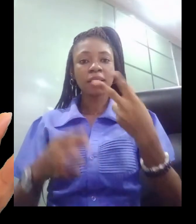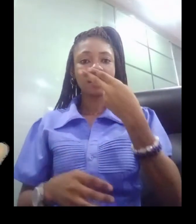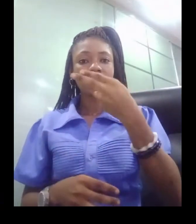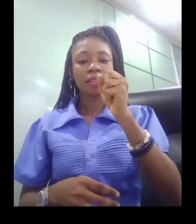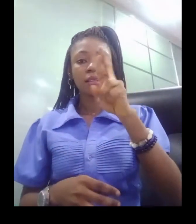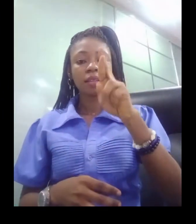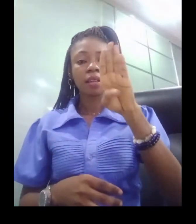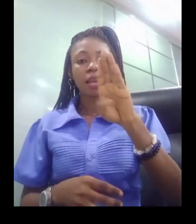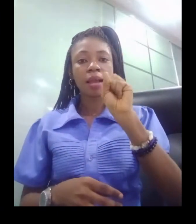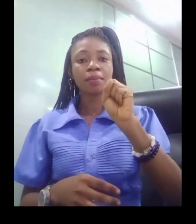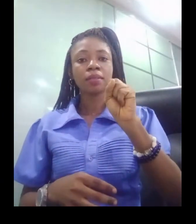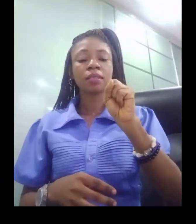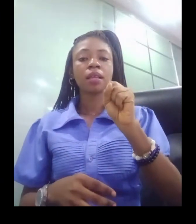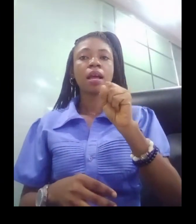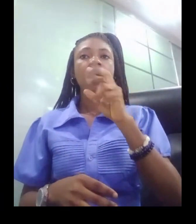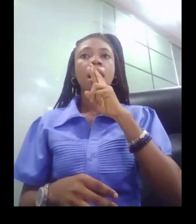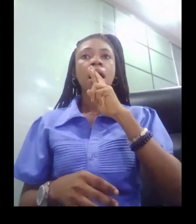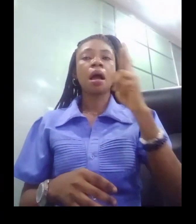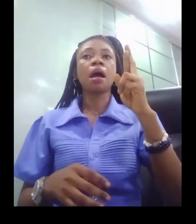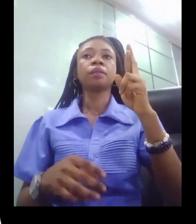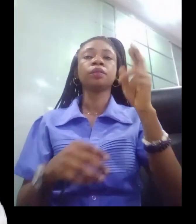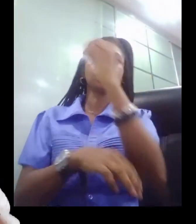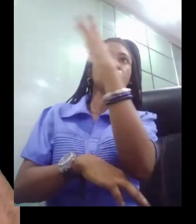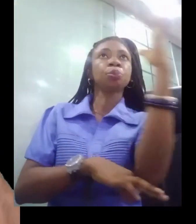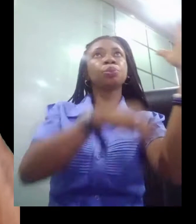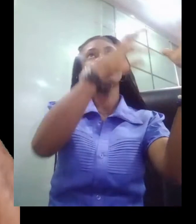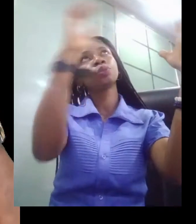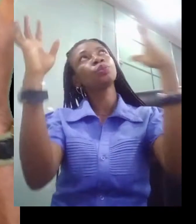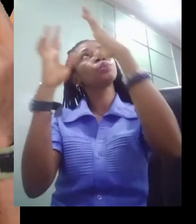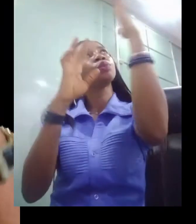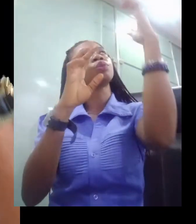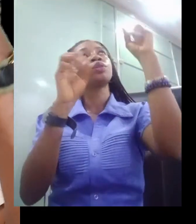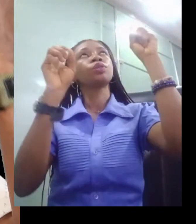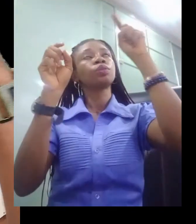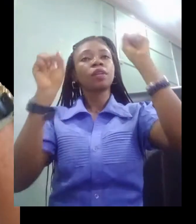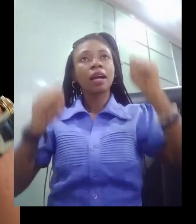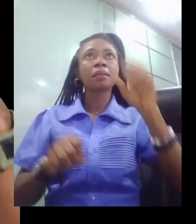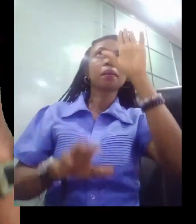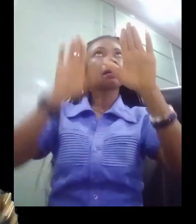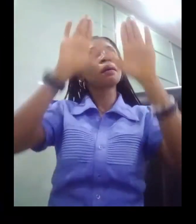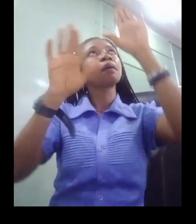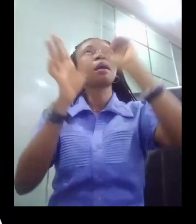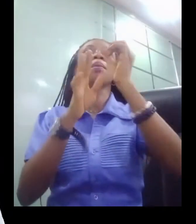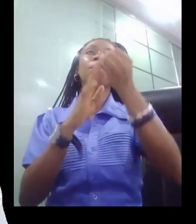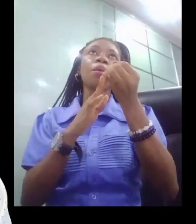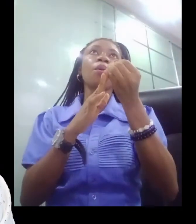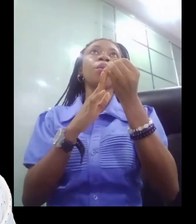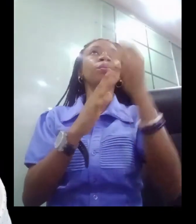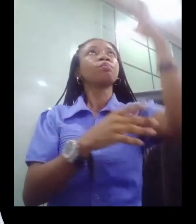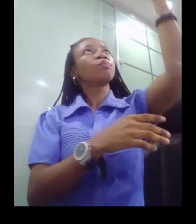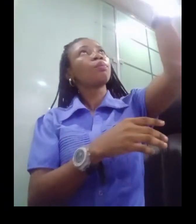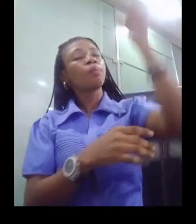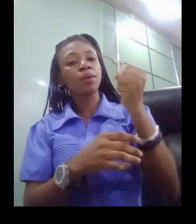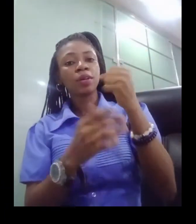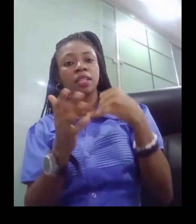bush. Some you can get by bending down to pick them, or climbing some trees, or standing and getting them on the